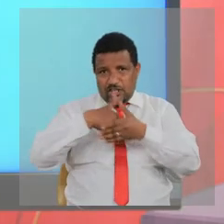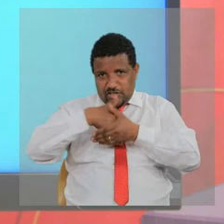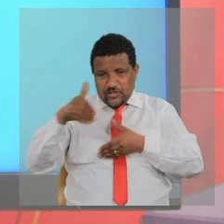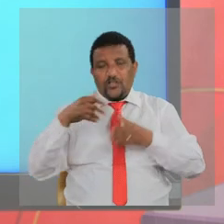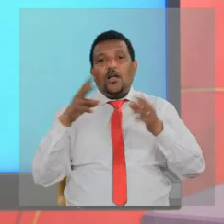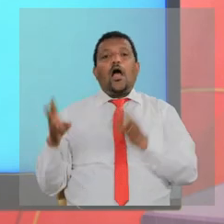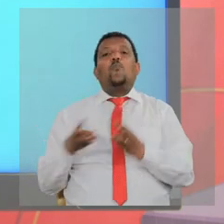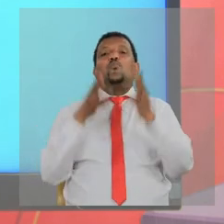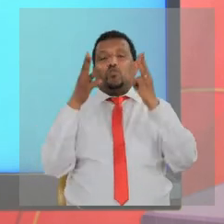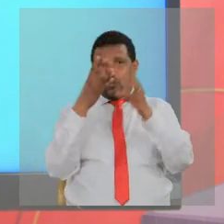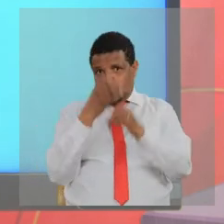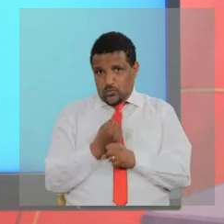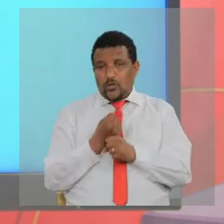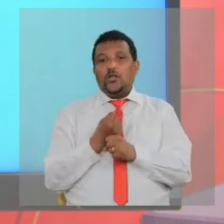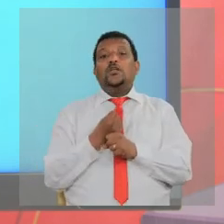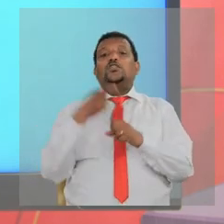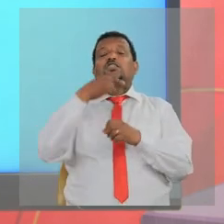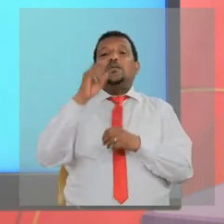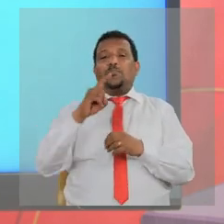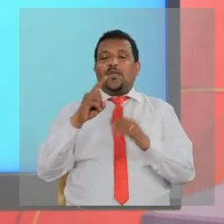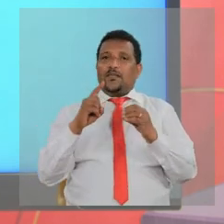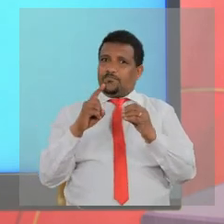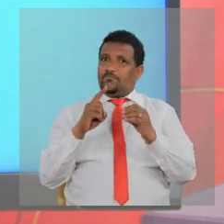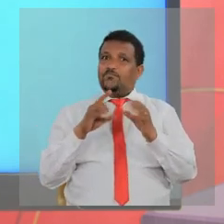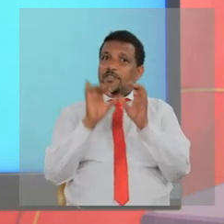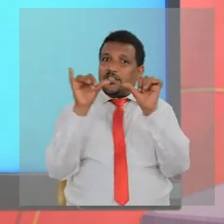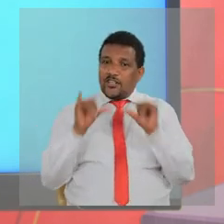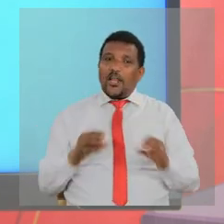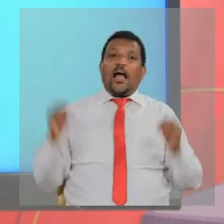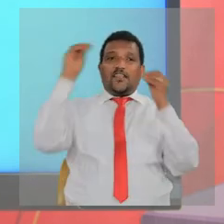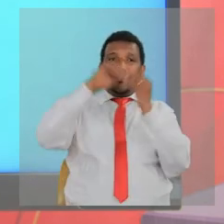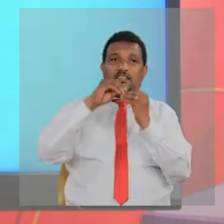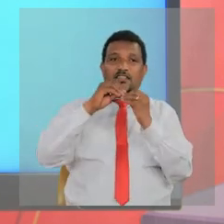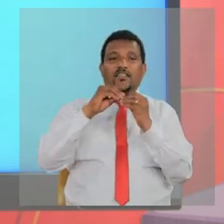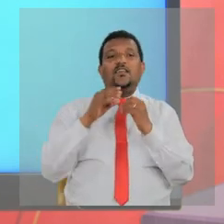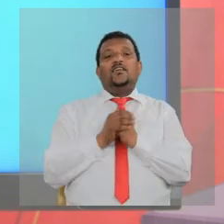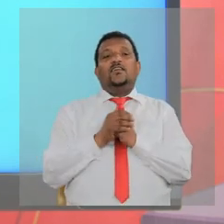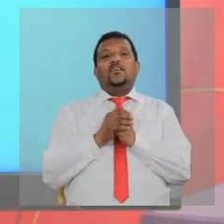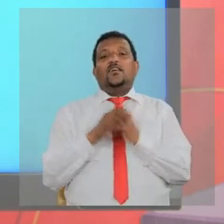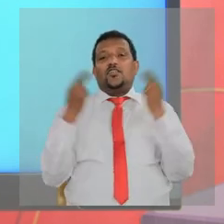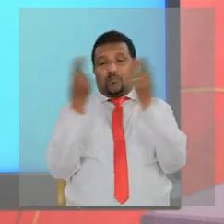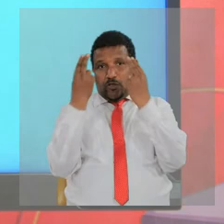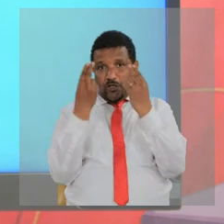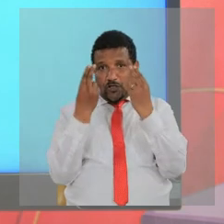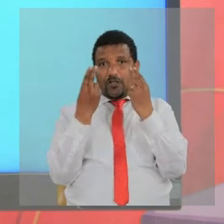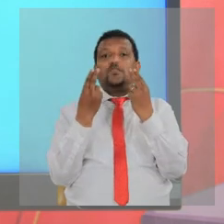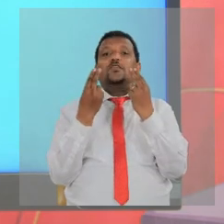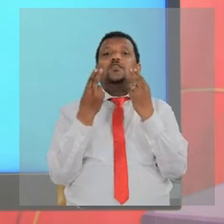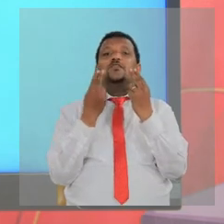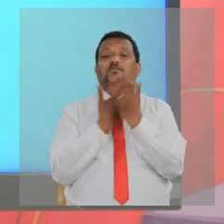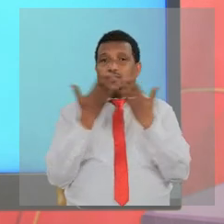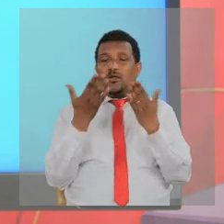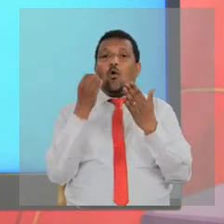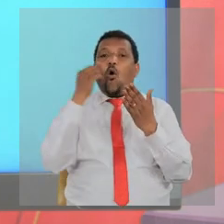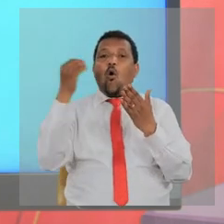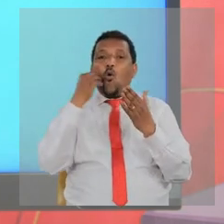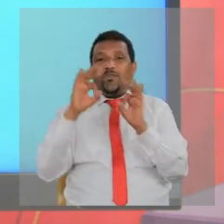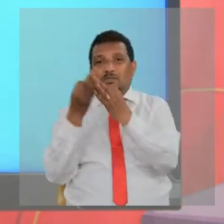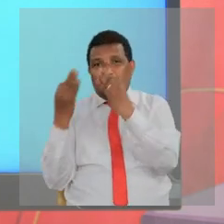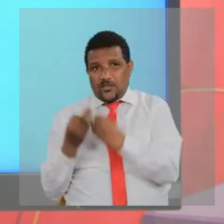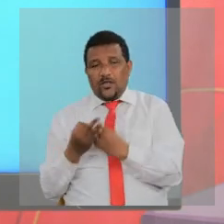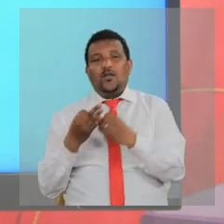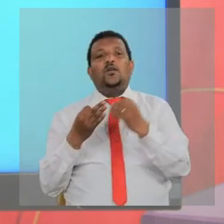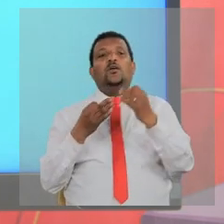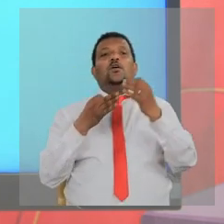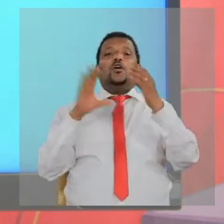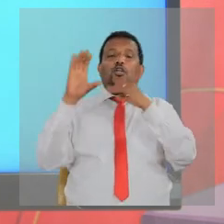GDP is measured by adding all consumption expenditures made by households, all the gross domestic